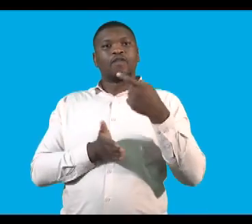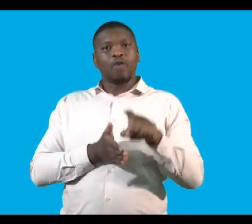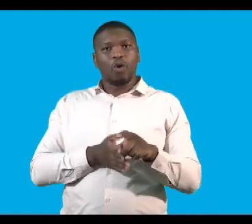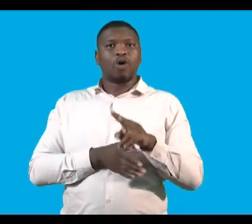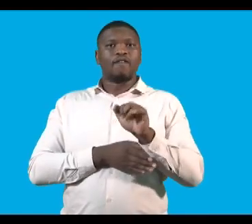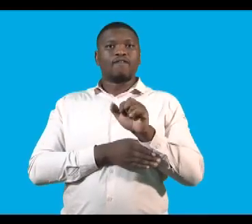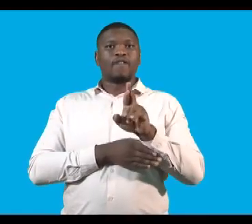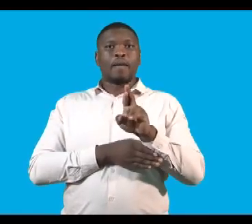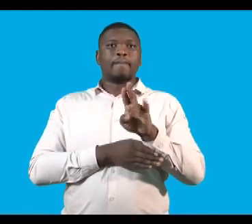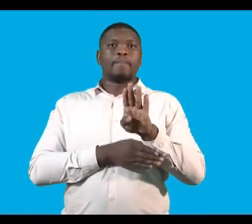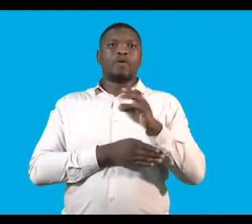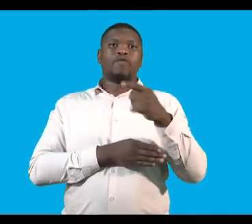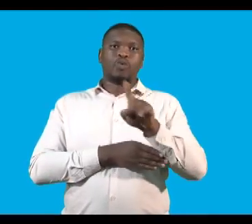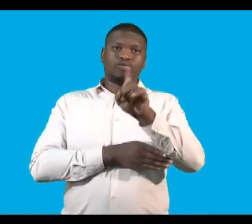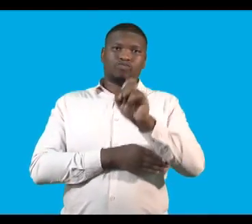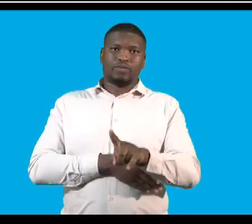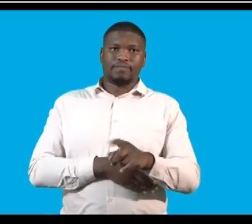the verbs of questioning.